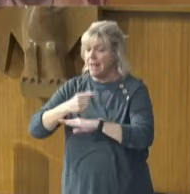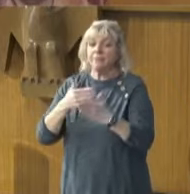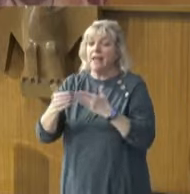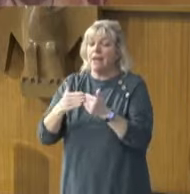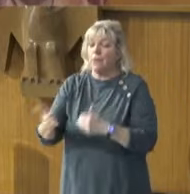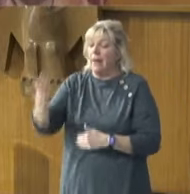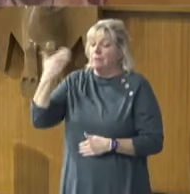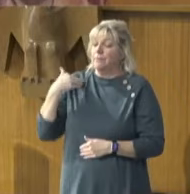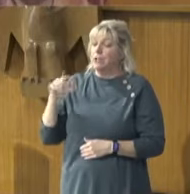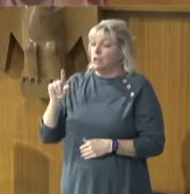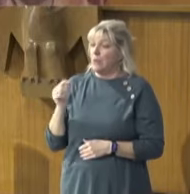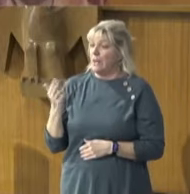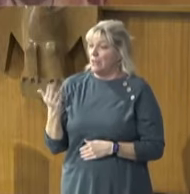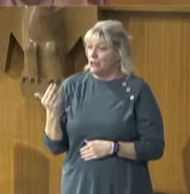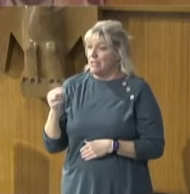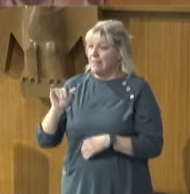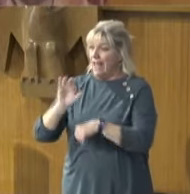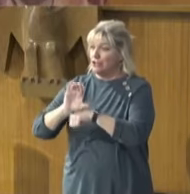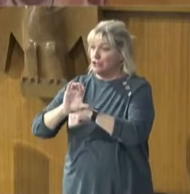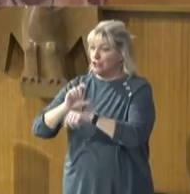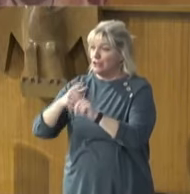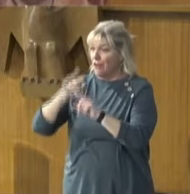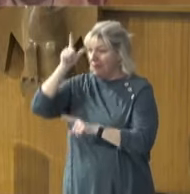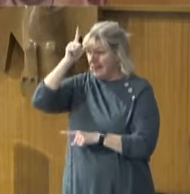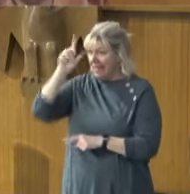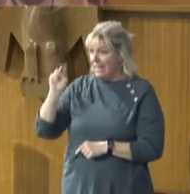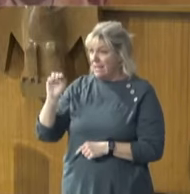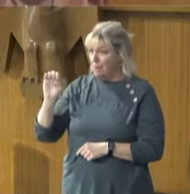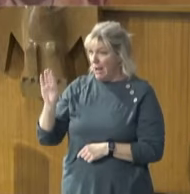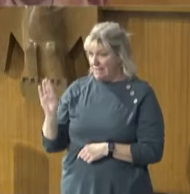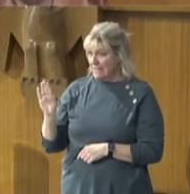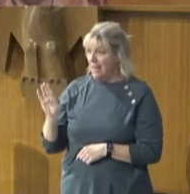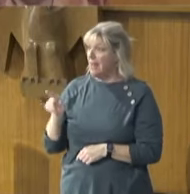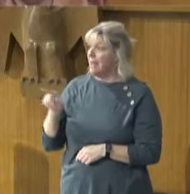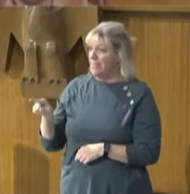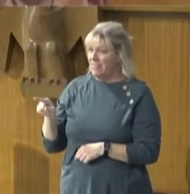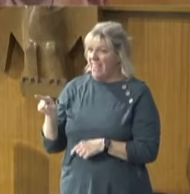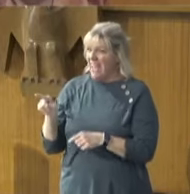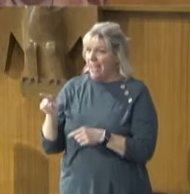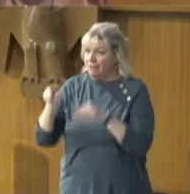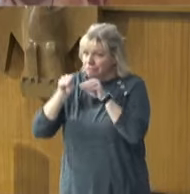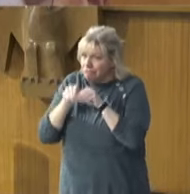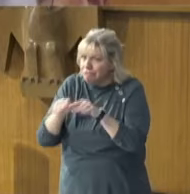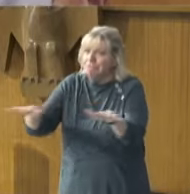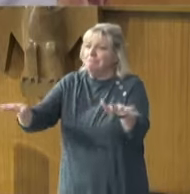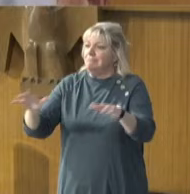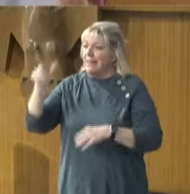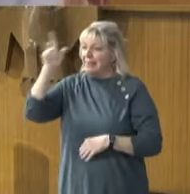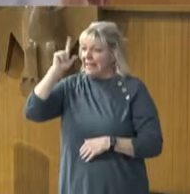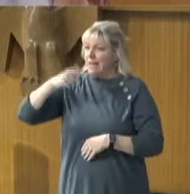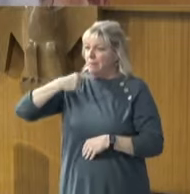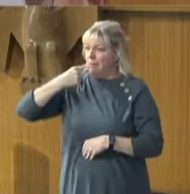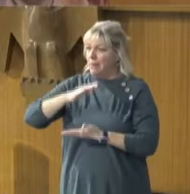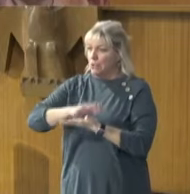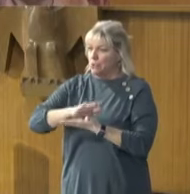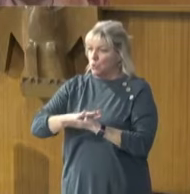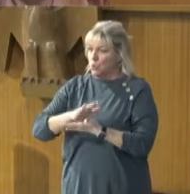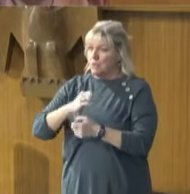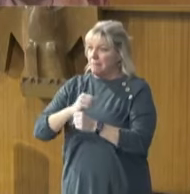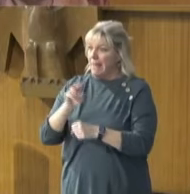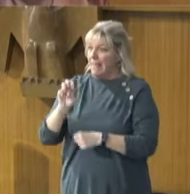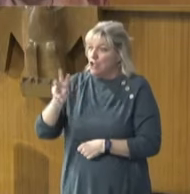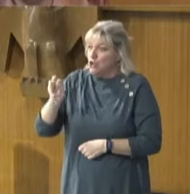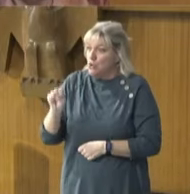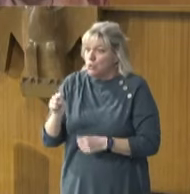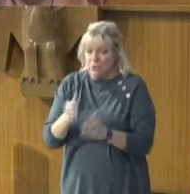was able to put our discussions into practice when Lincoln Public Schools made national news because they had asked teachers to